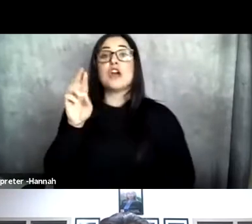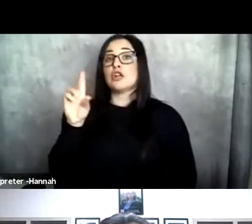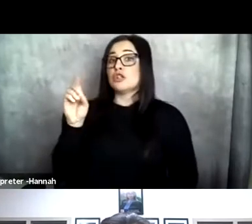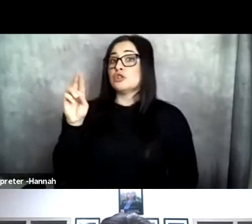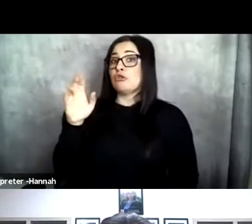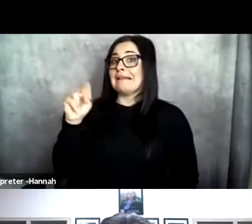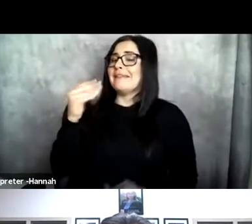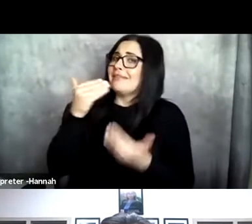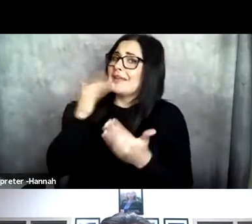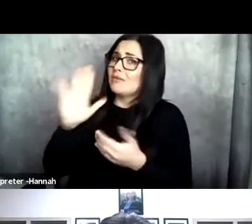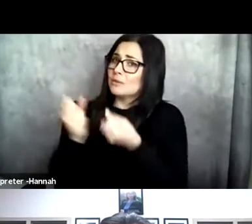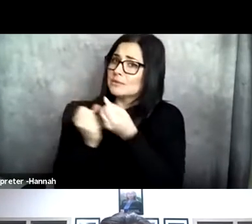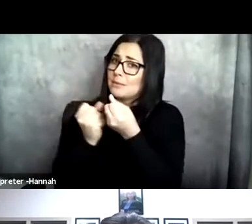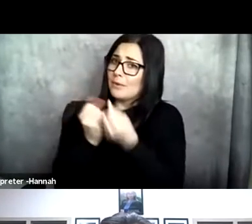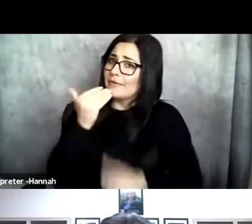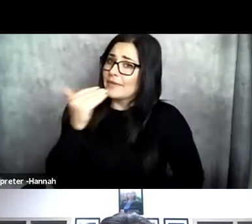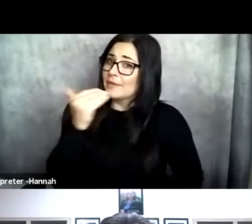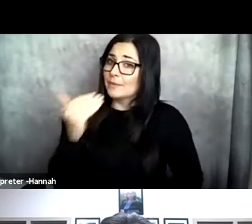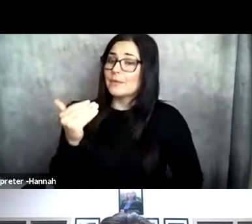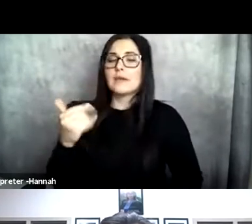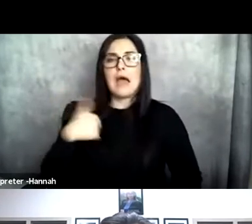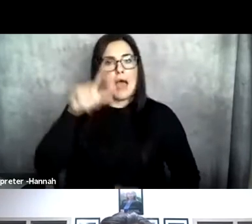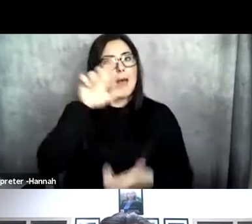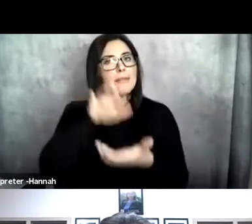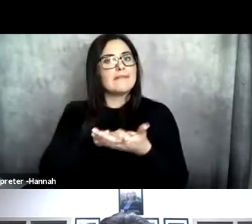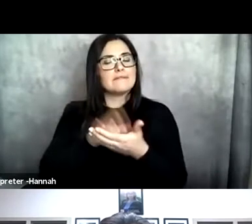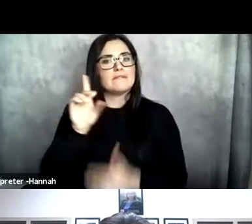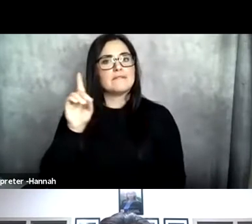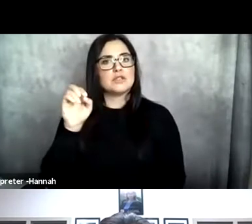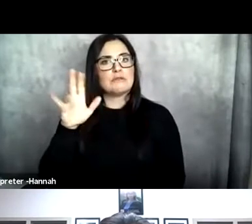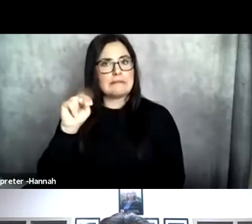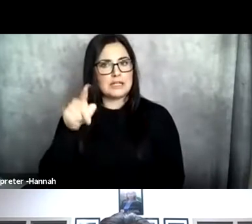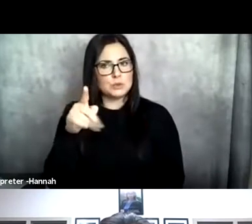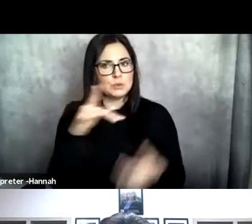support. Thank you. I believe Danny is the one that connected us.